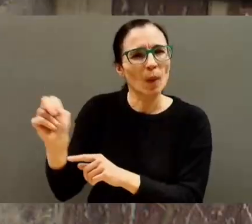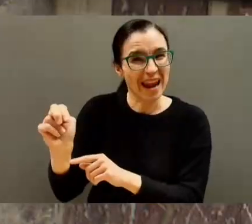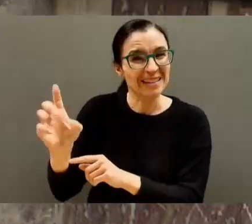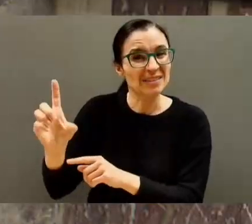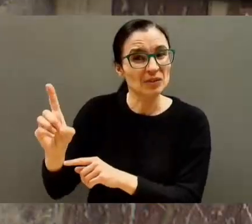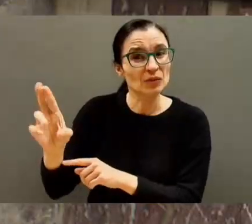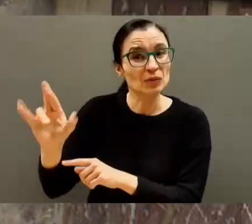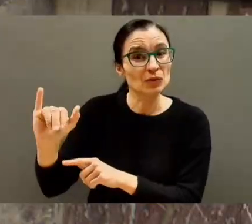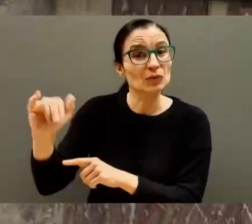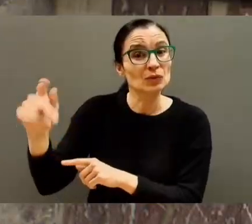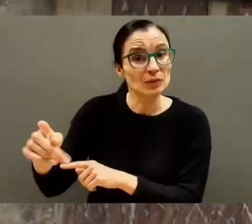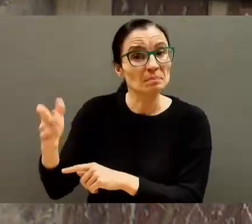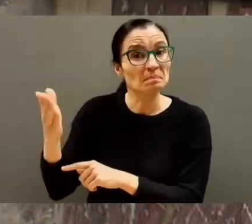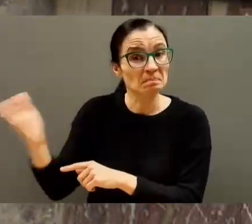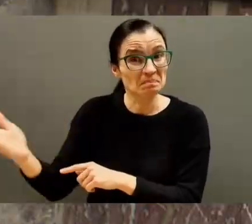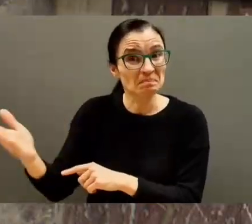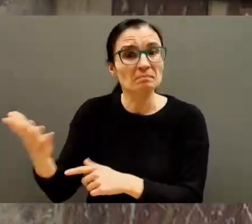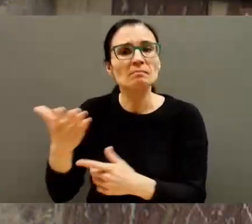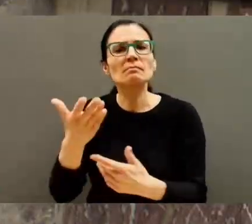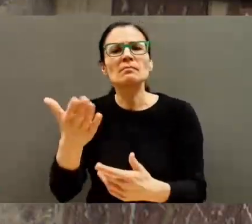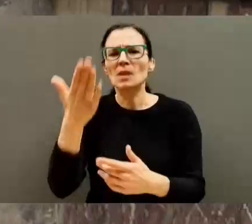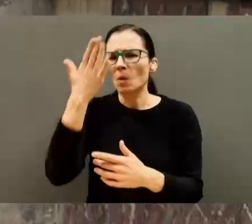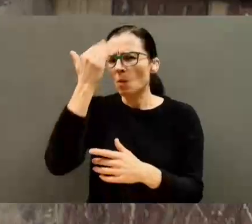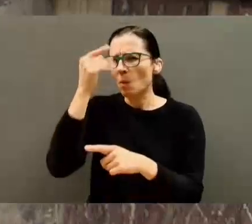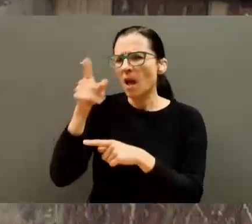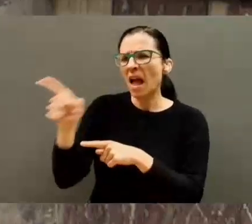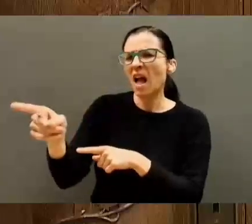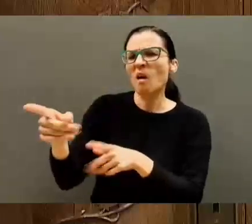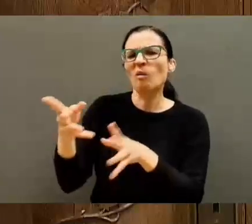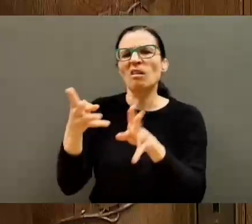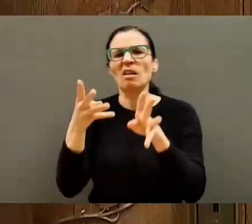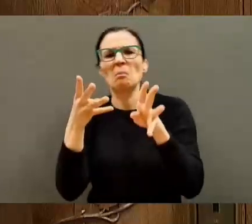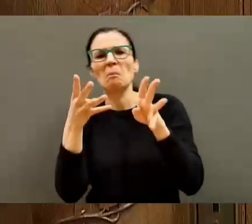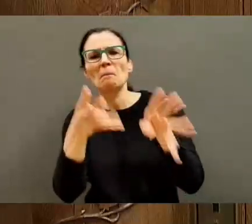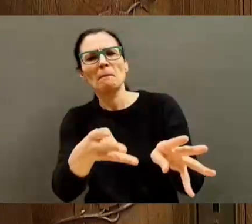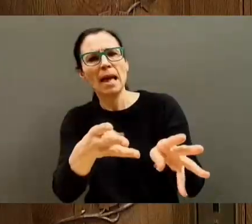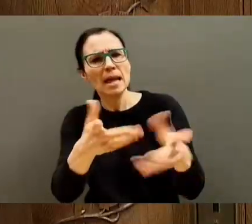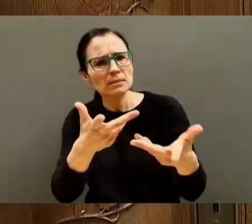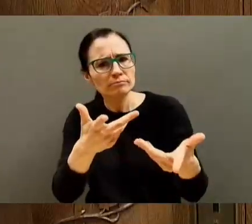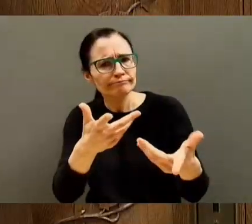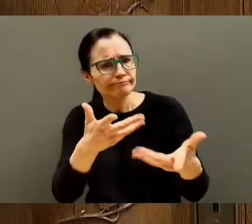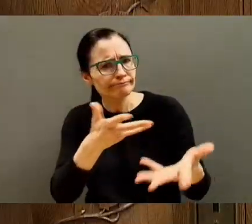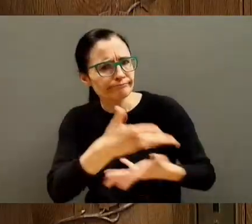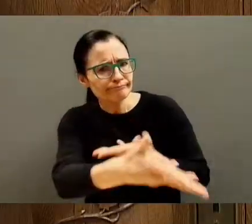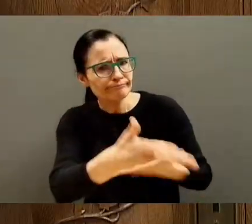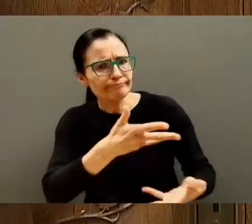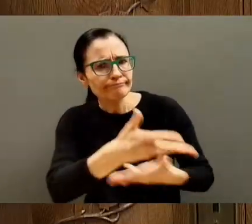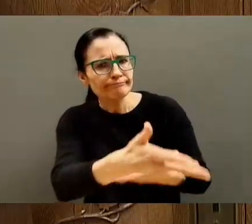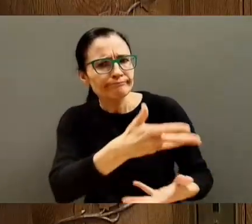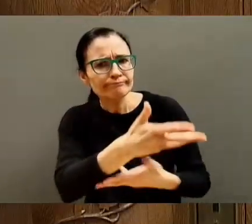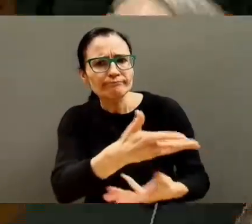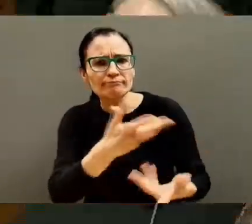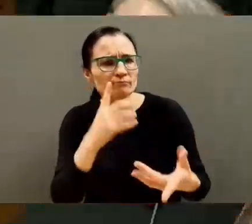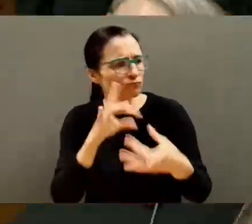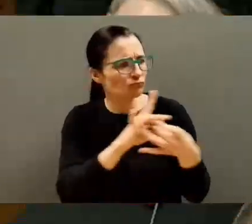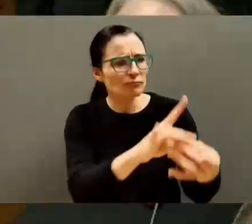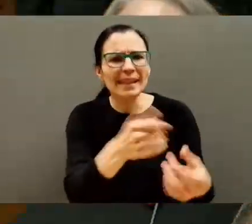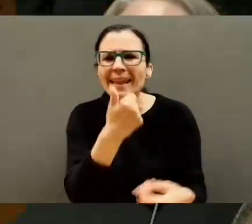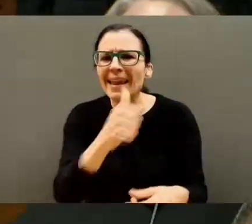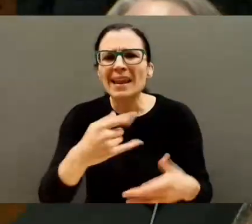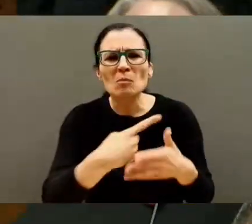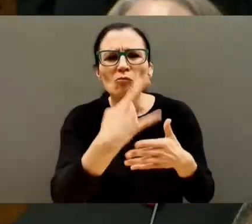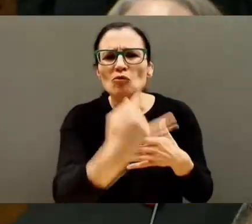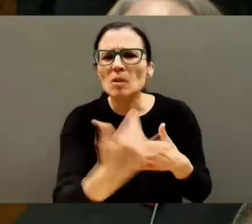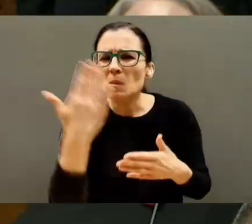consultation related to any and all resource projects? Minister. So much, Honourable Speaker. I think